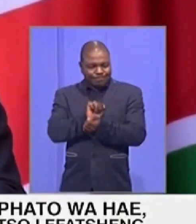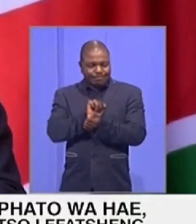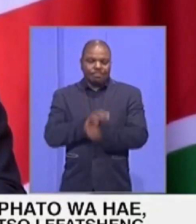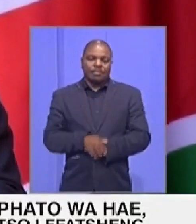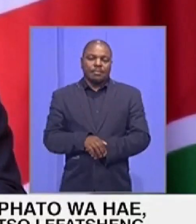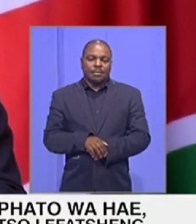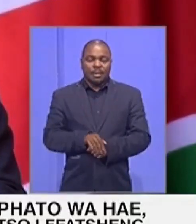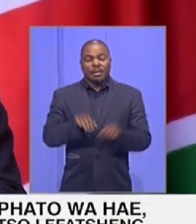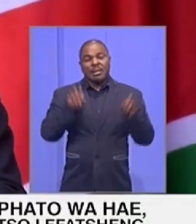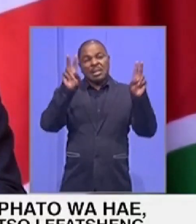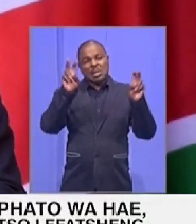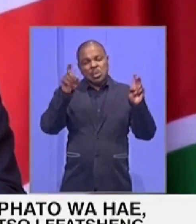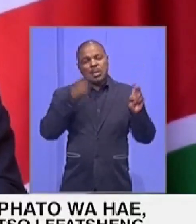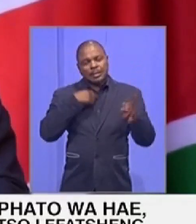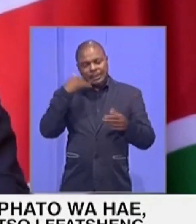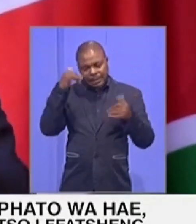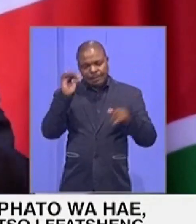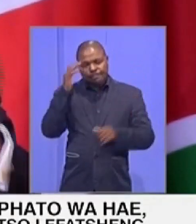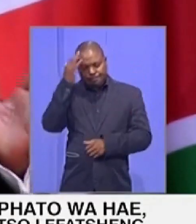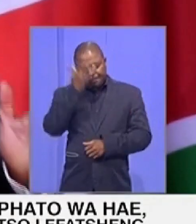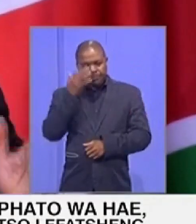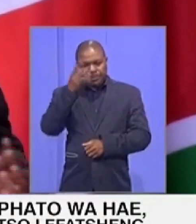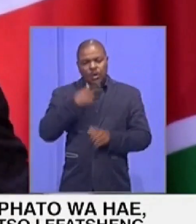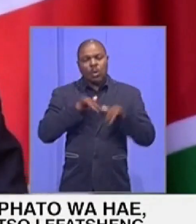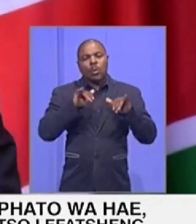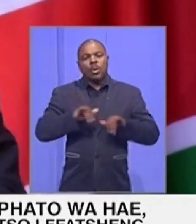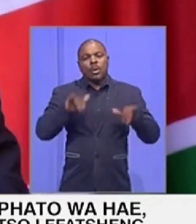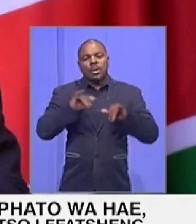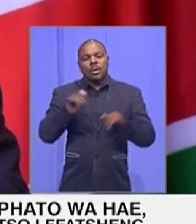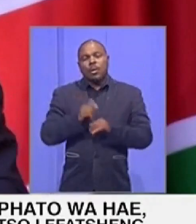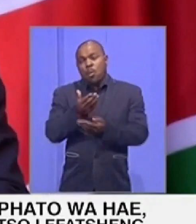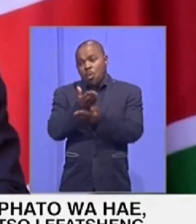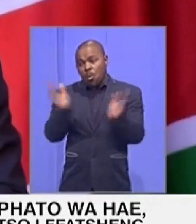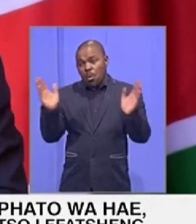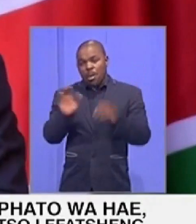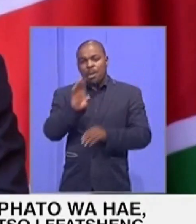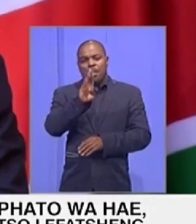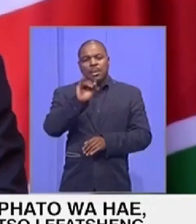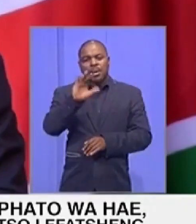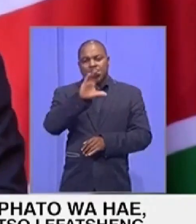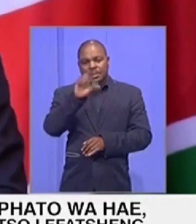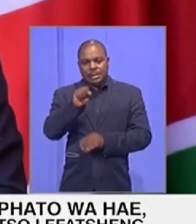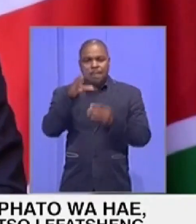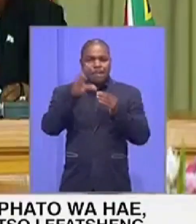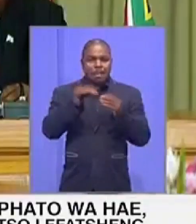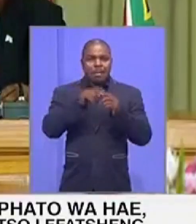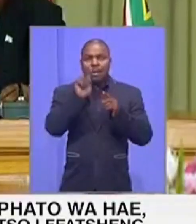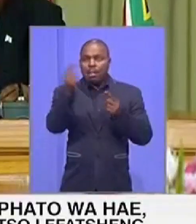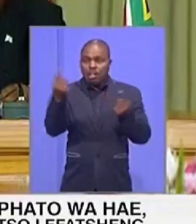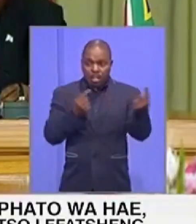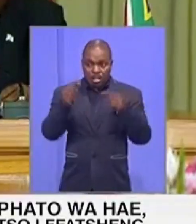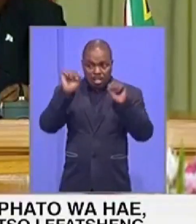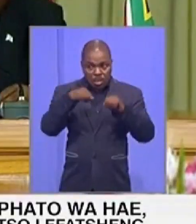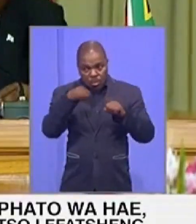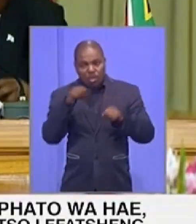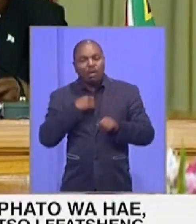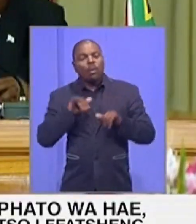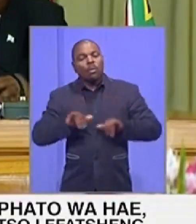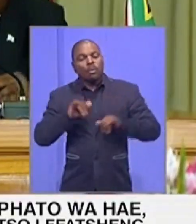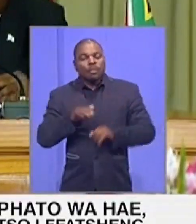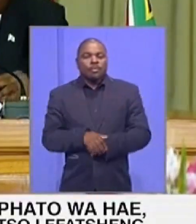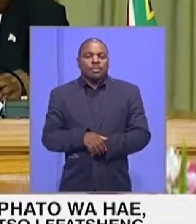consideration. We await all the BRICS members to indicate whether they are coming or not. Baetapele bana ba babedi